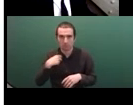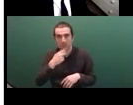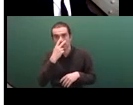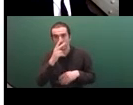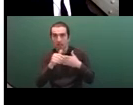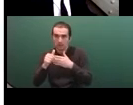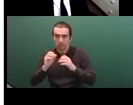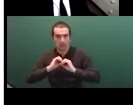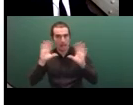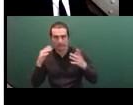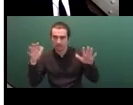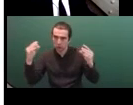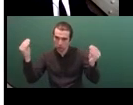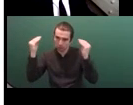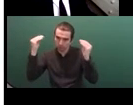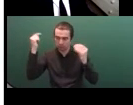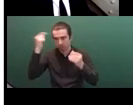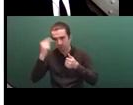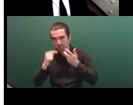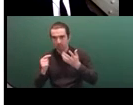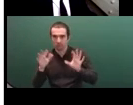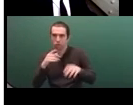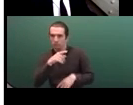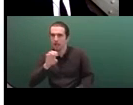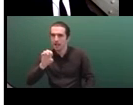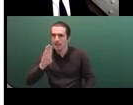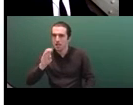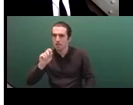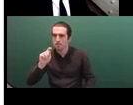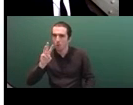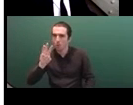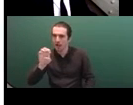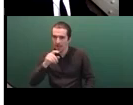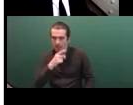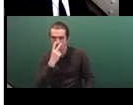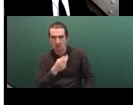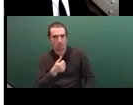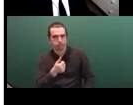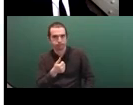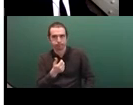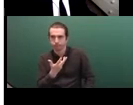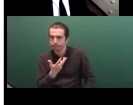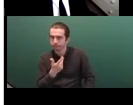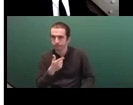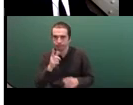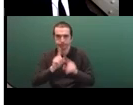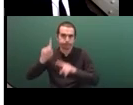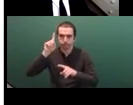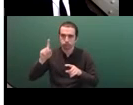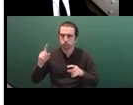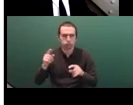to actually make sure that they are moving. And they need to be evaluated by their peers. So other leaders need